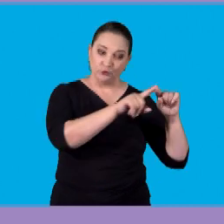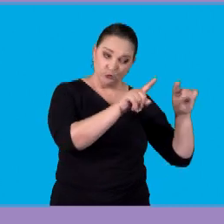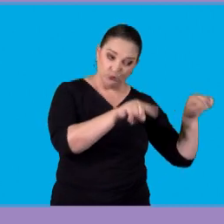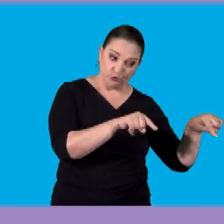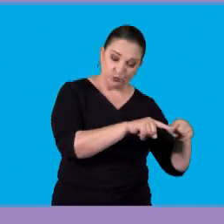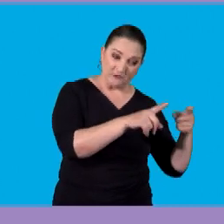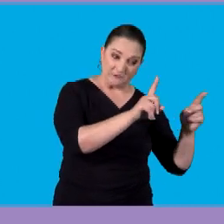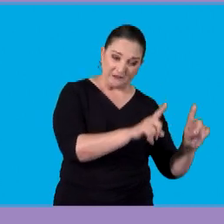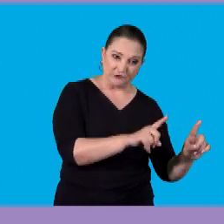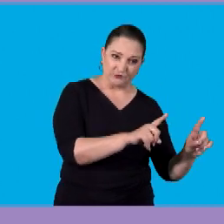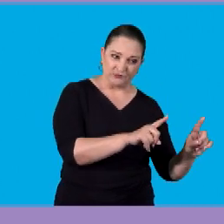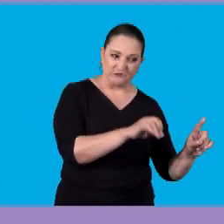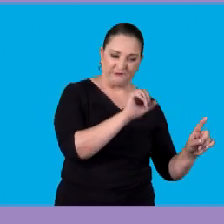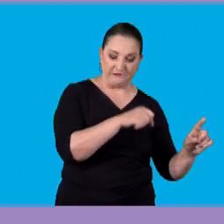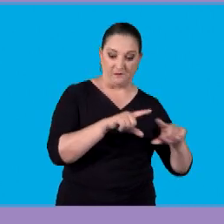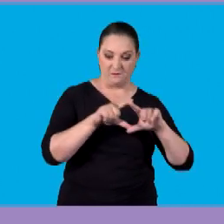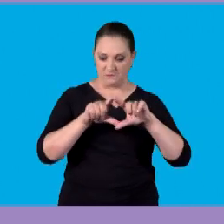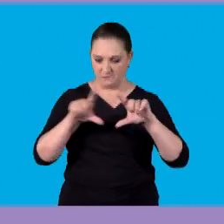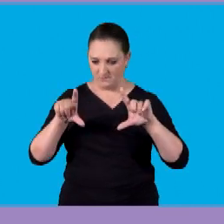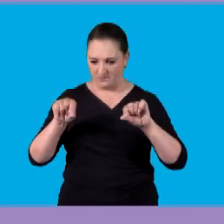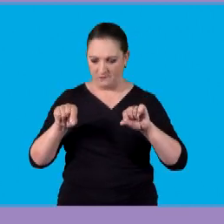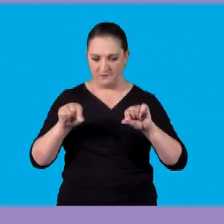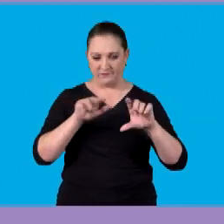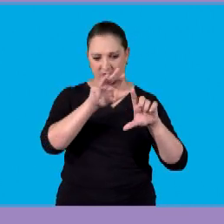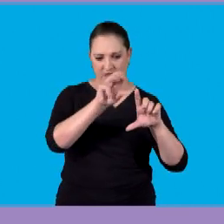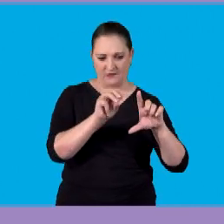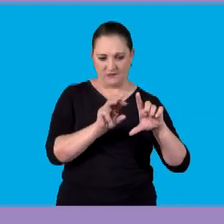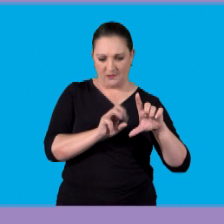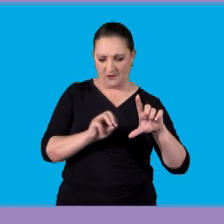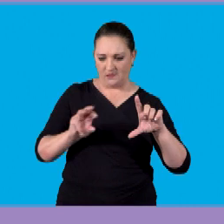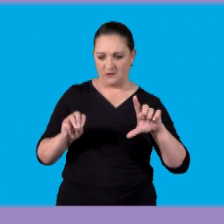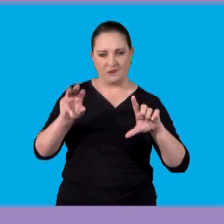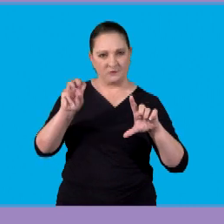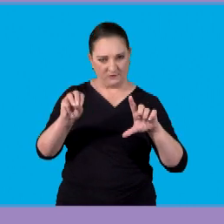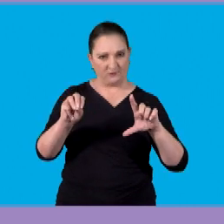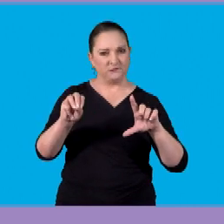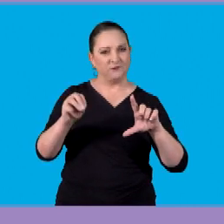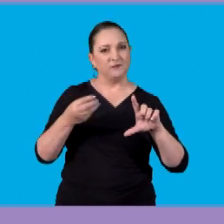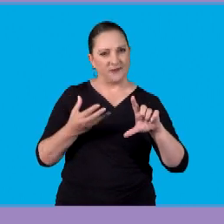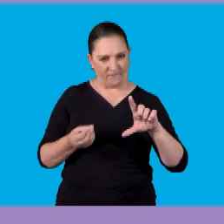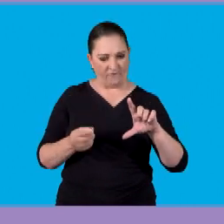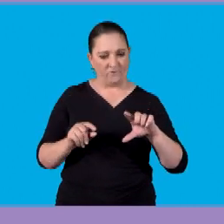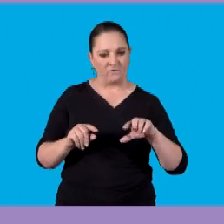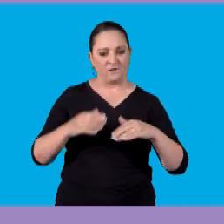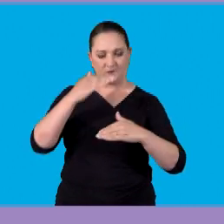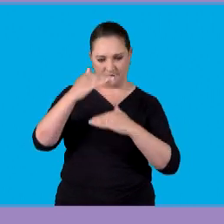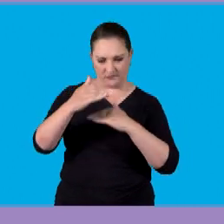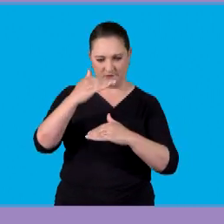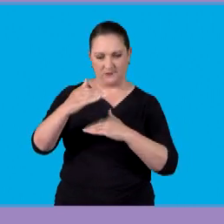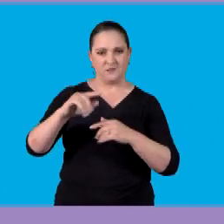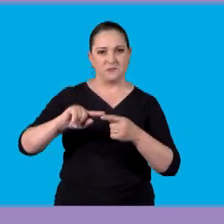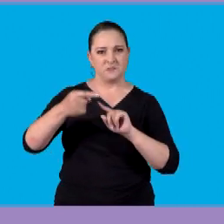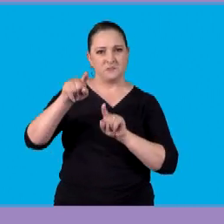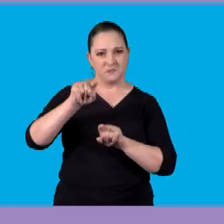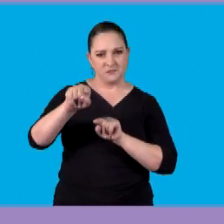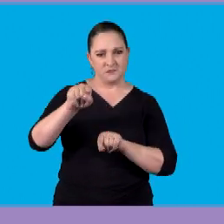look at the rectangle. The rectangle also has 90 degrees as all of the angles. It has the opposite sides